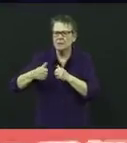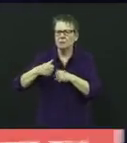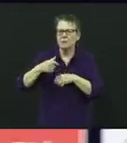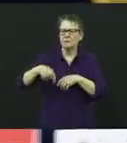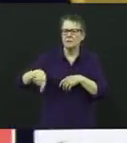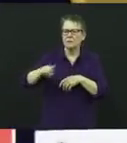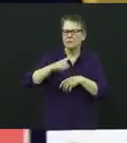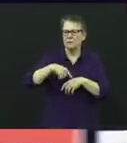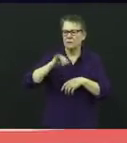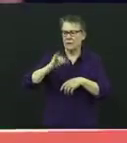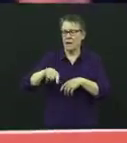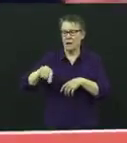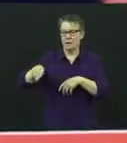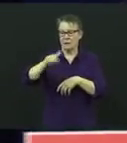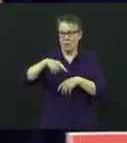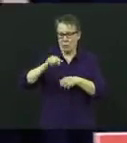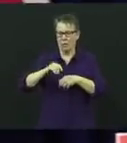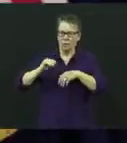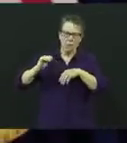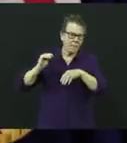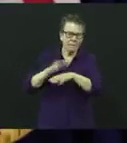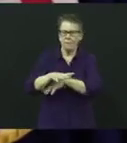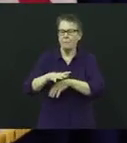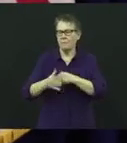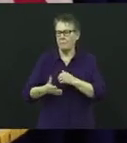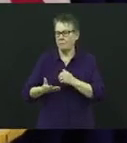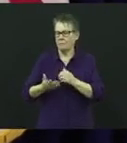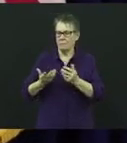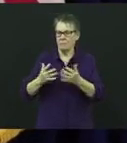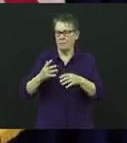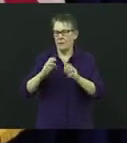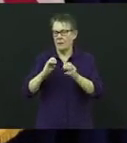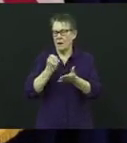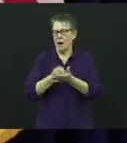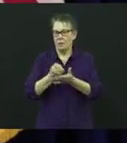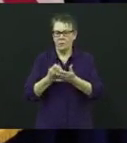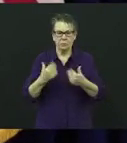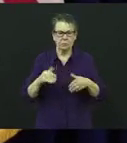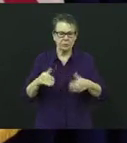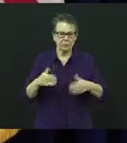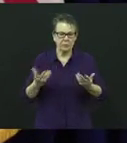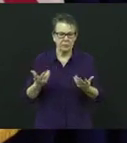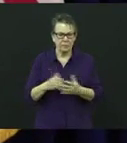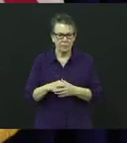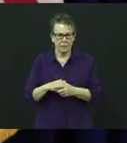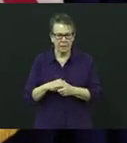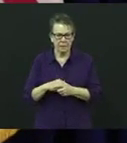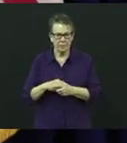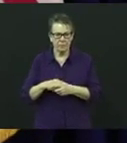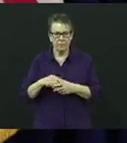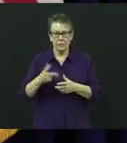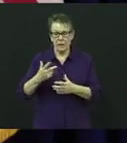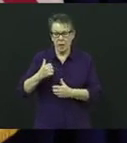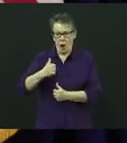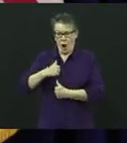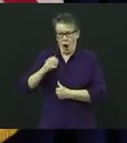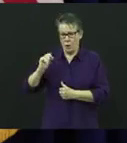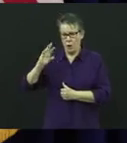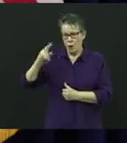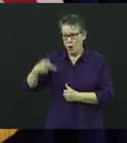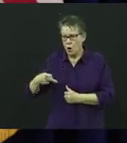Army Corps, the National Guard, I believe more than the Army Corps, I believe the Navy is also with us at the Rock. We've got